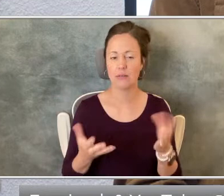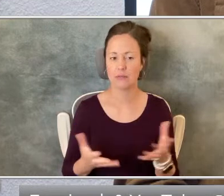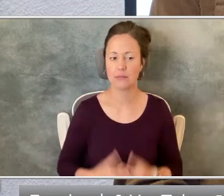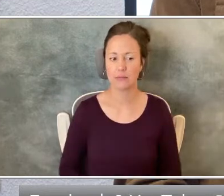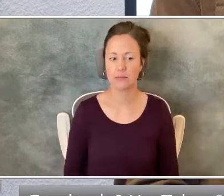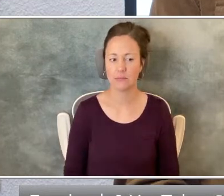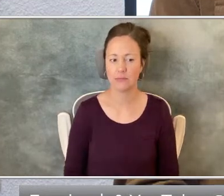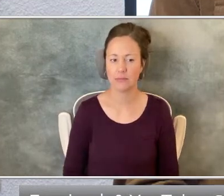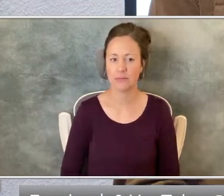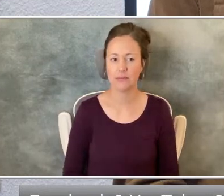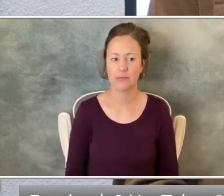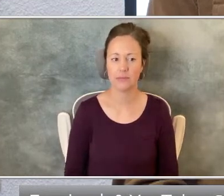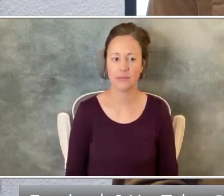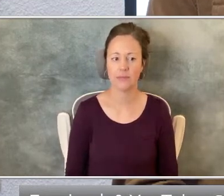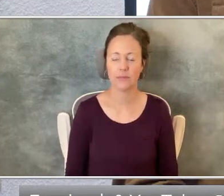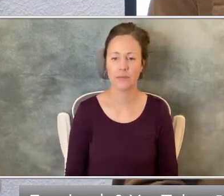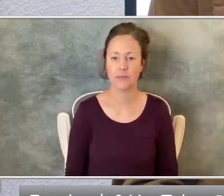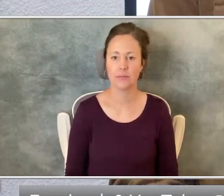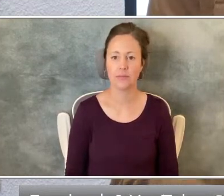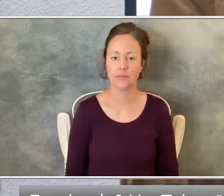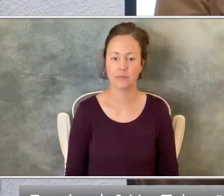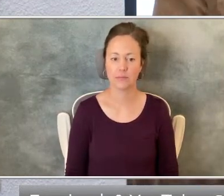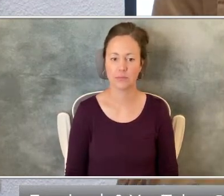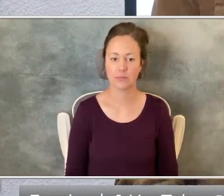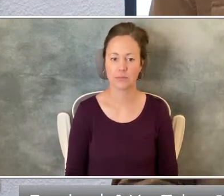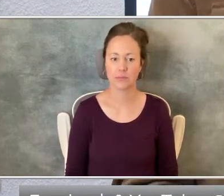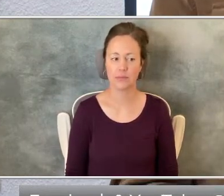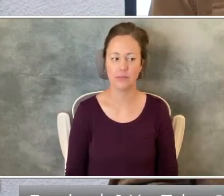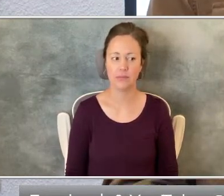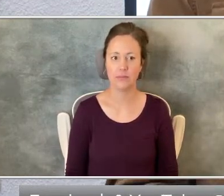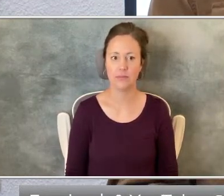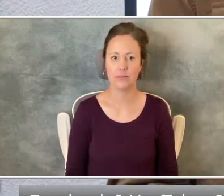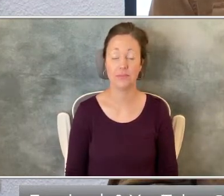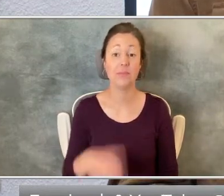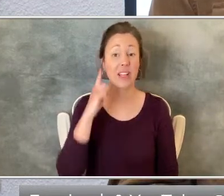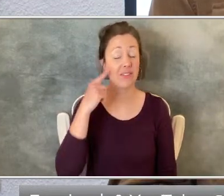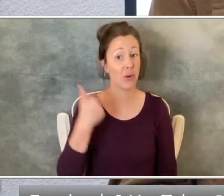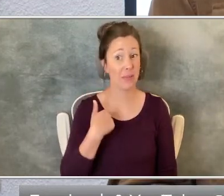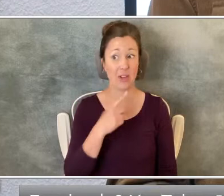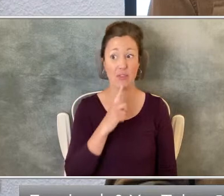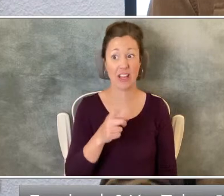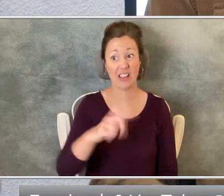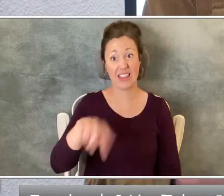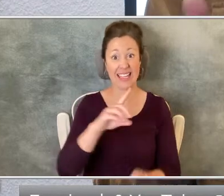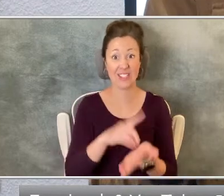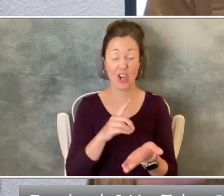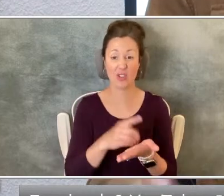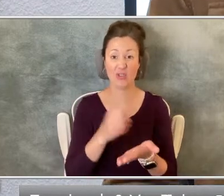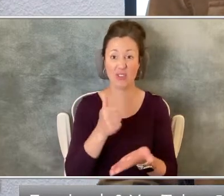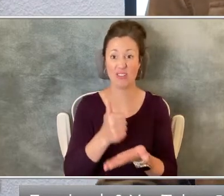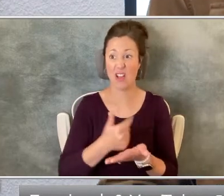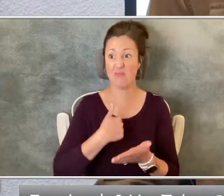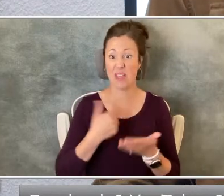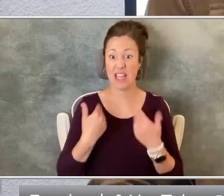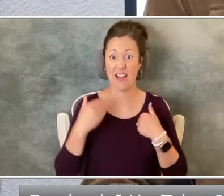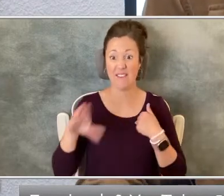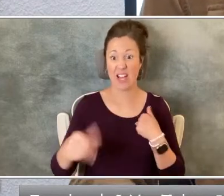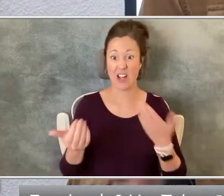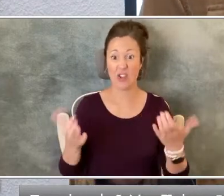For me, these doctors have gave me another chance at life. I want to thank them,